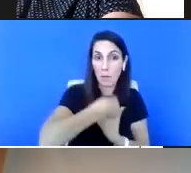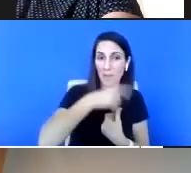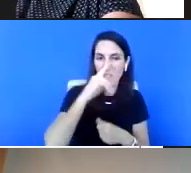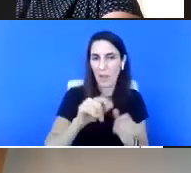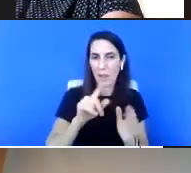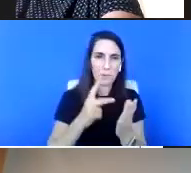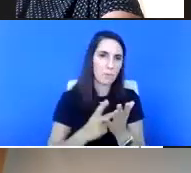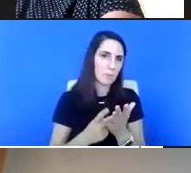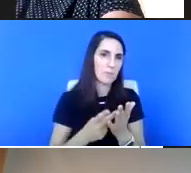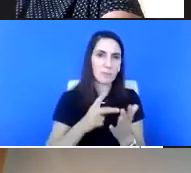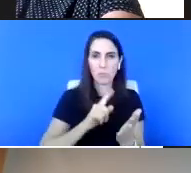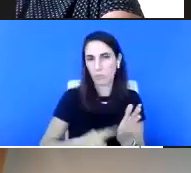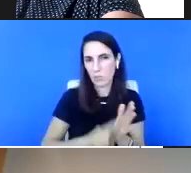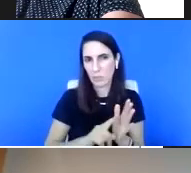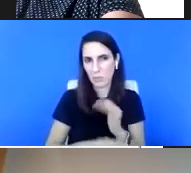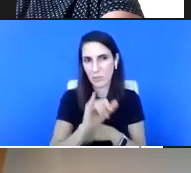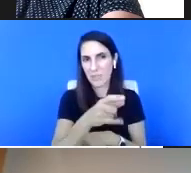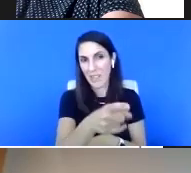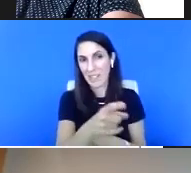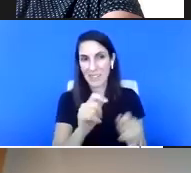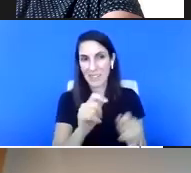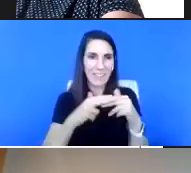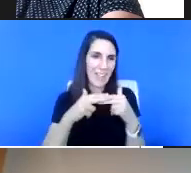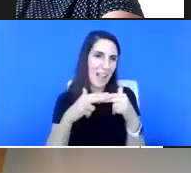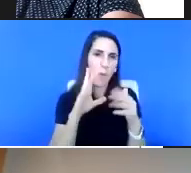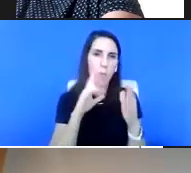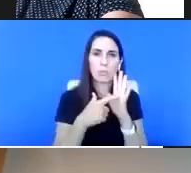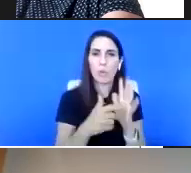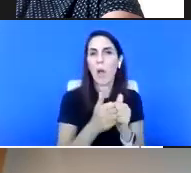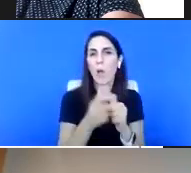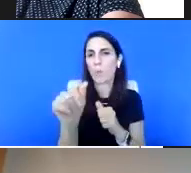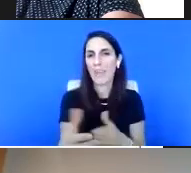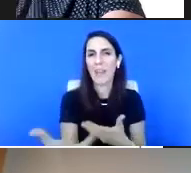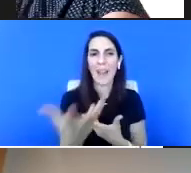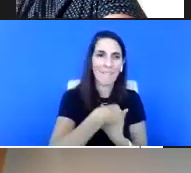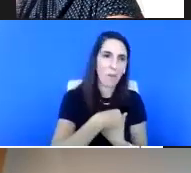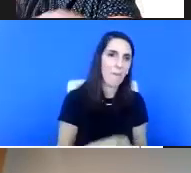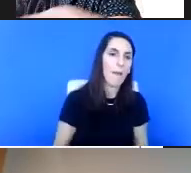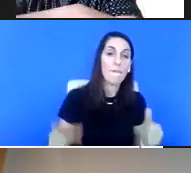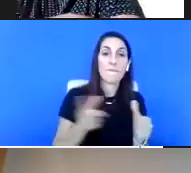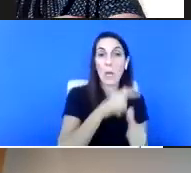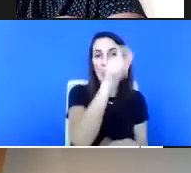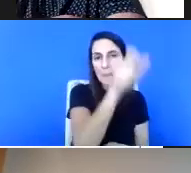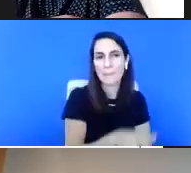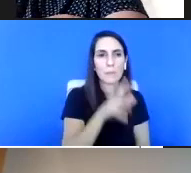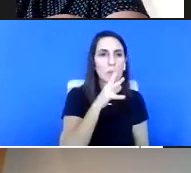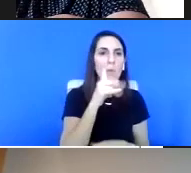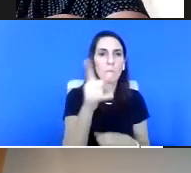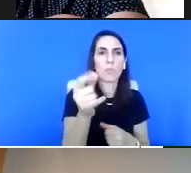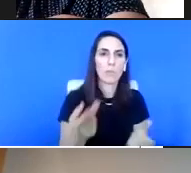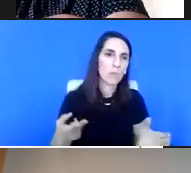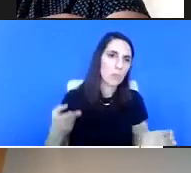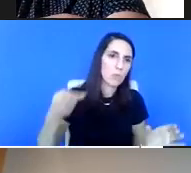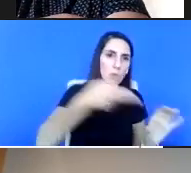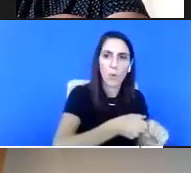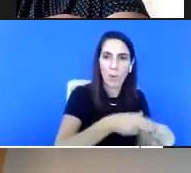program. And this slide shows various ways that you can get involved. The first column talks about enrollment and